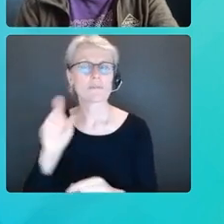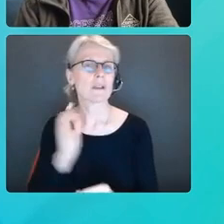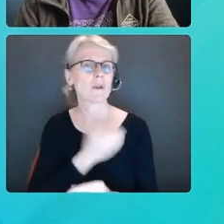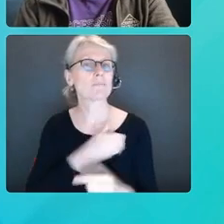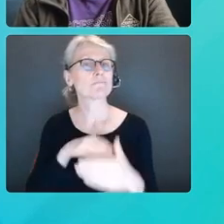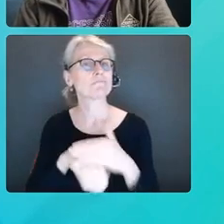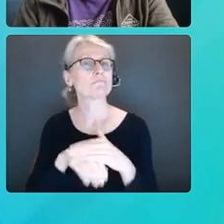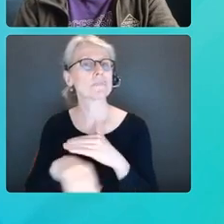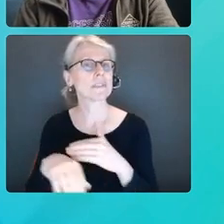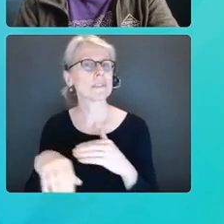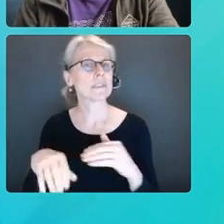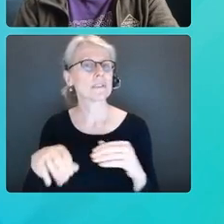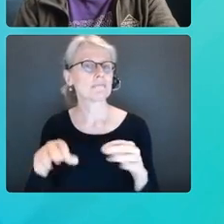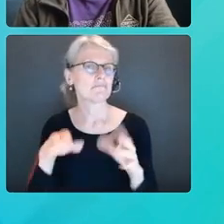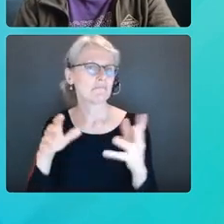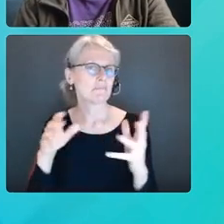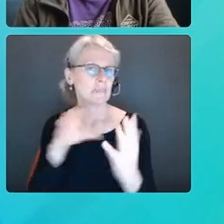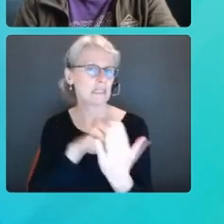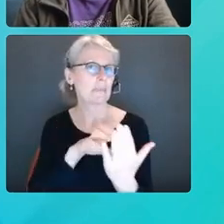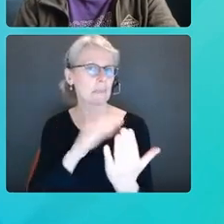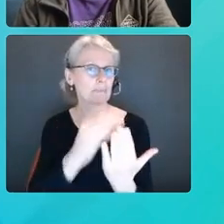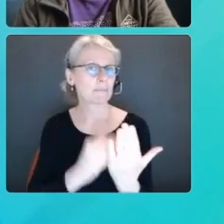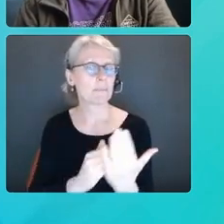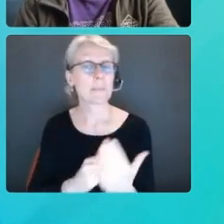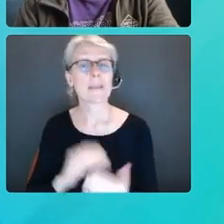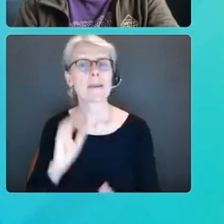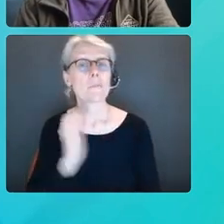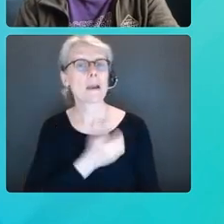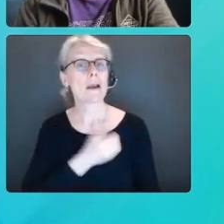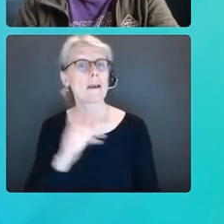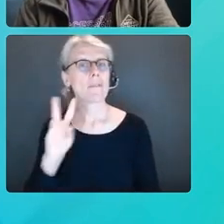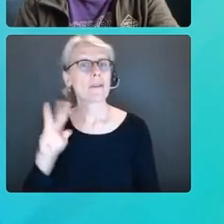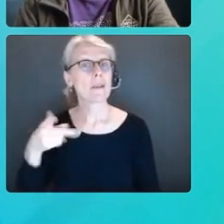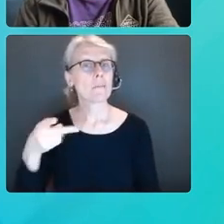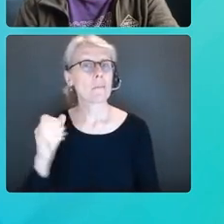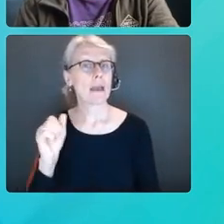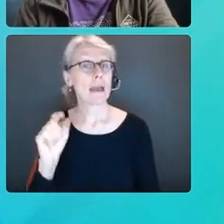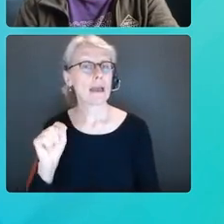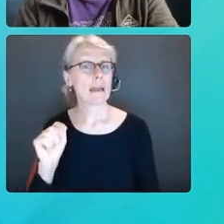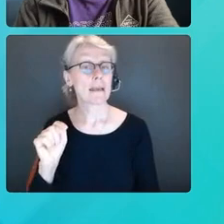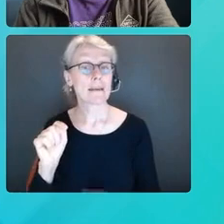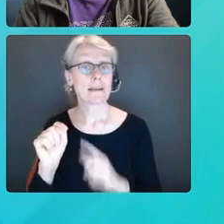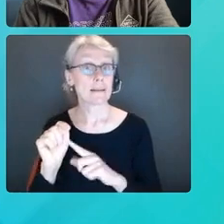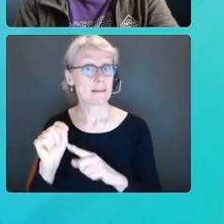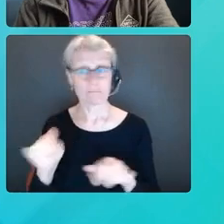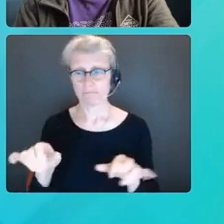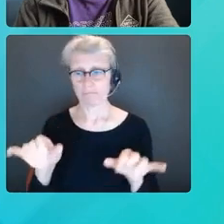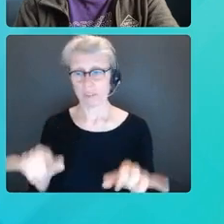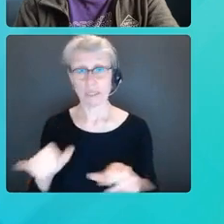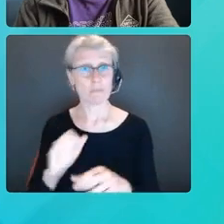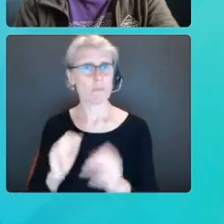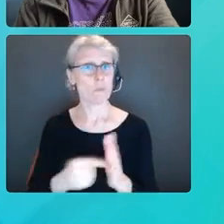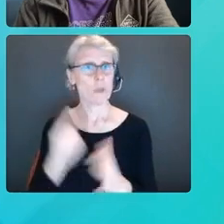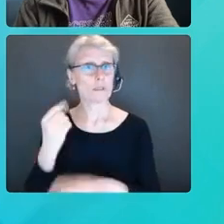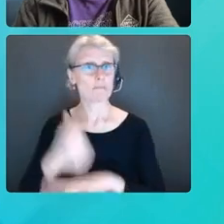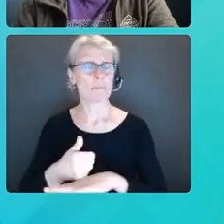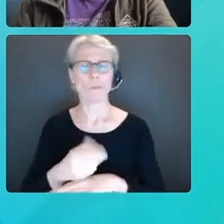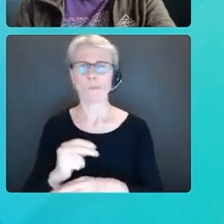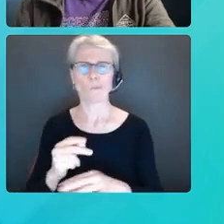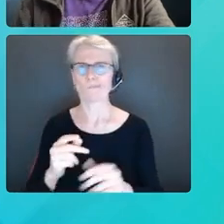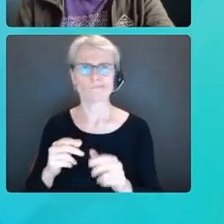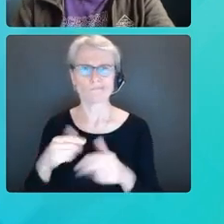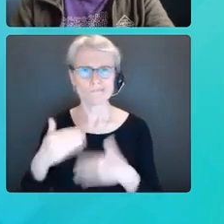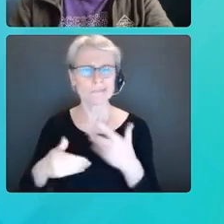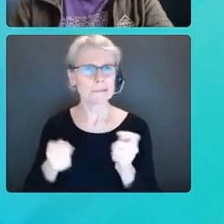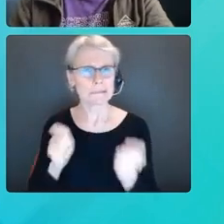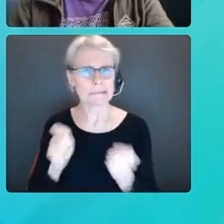And our VPATs, nobody asked, but VPATs are not static. The first round was done,